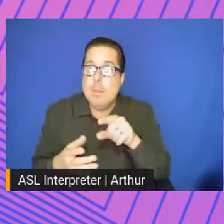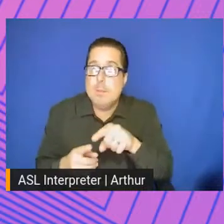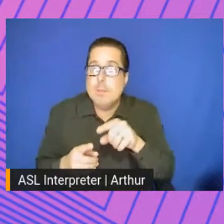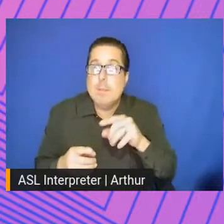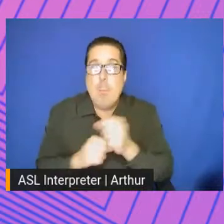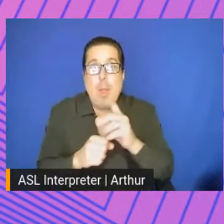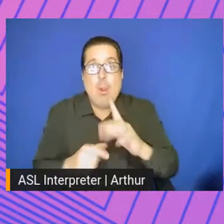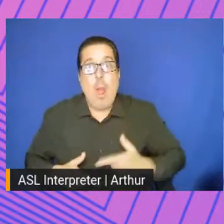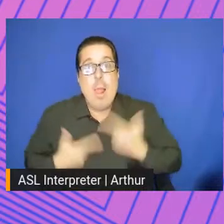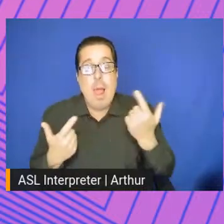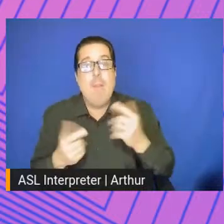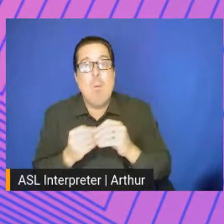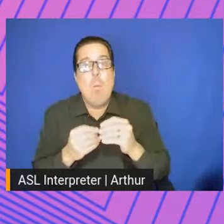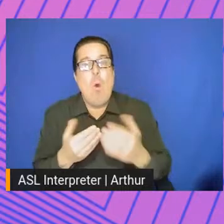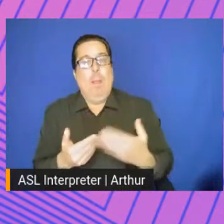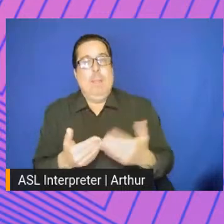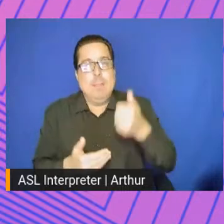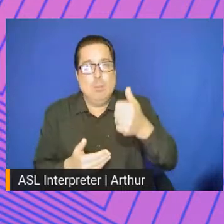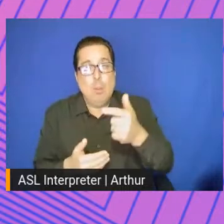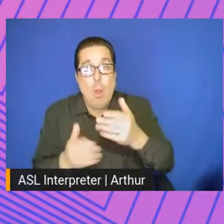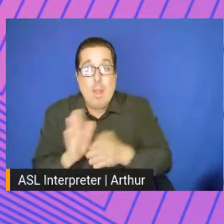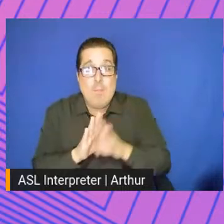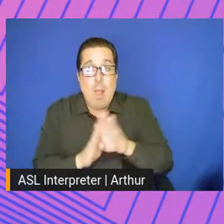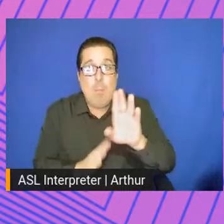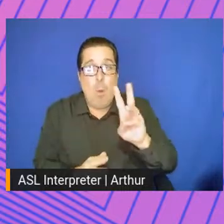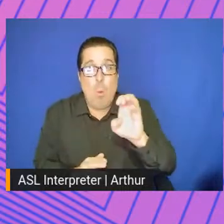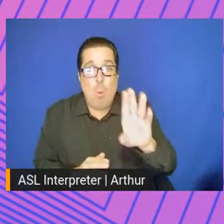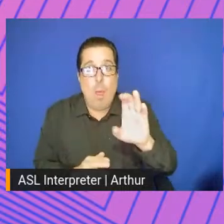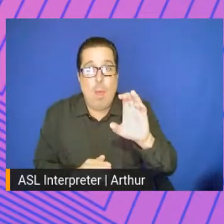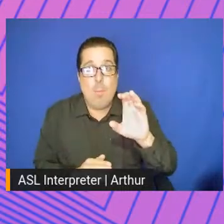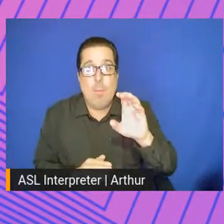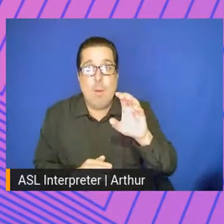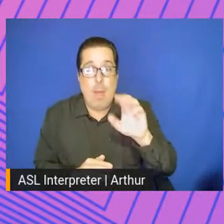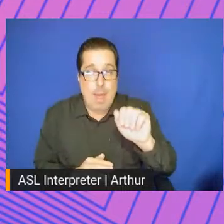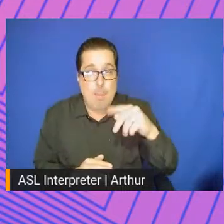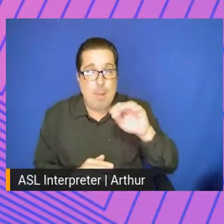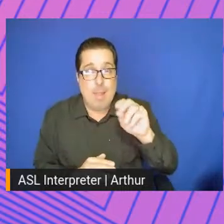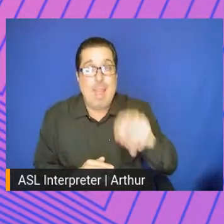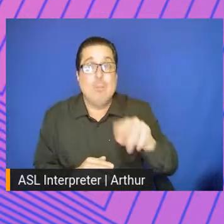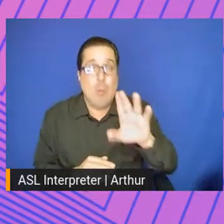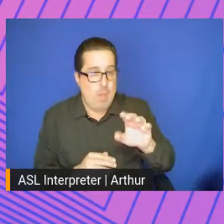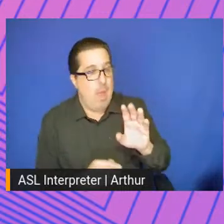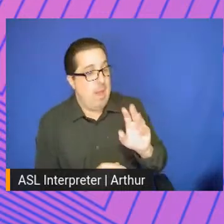you're developing a web application, AppRunner is there for you.